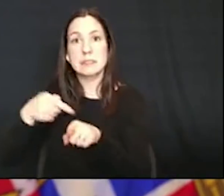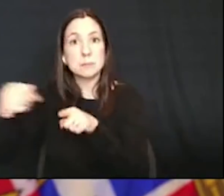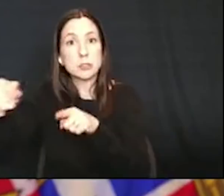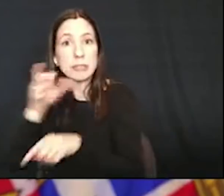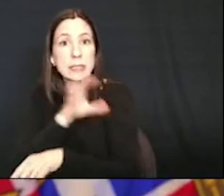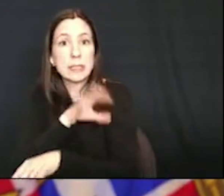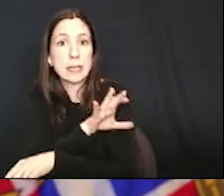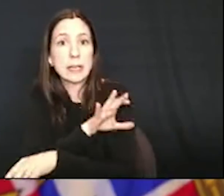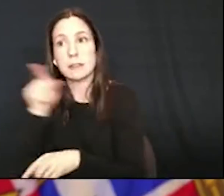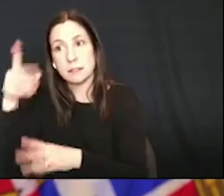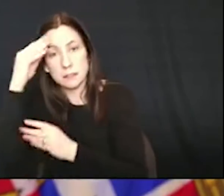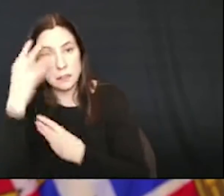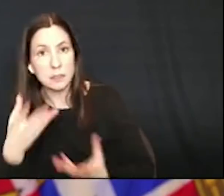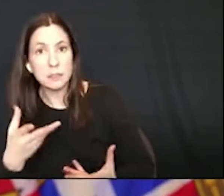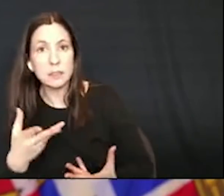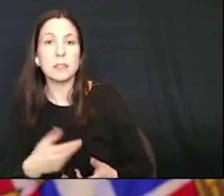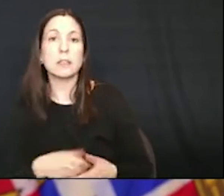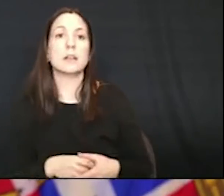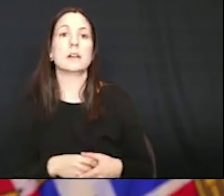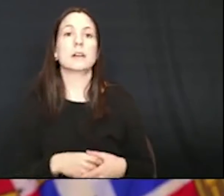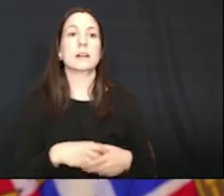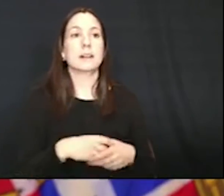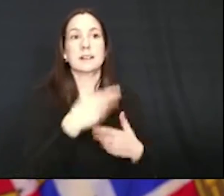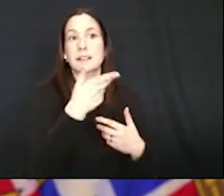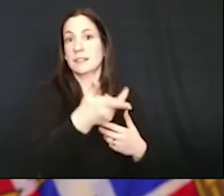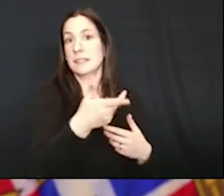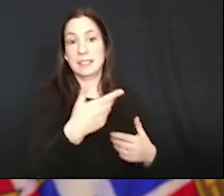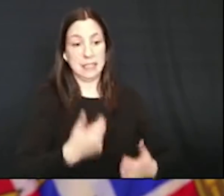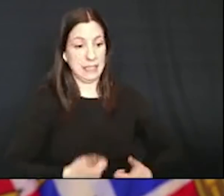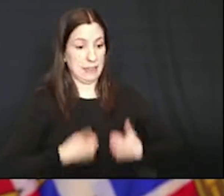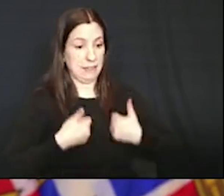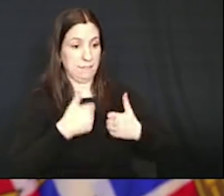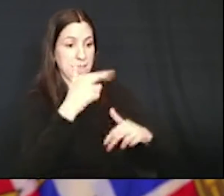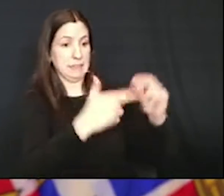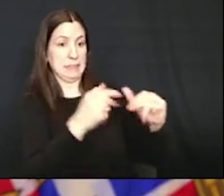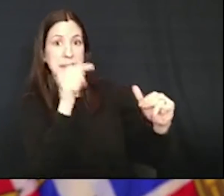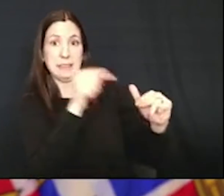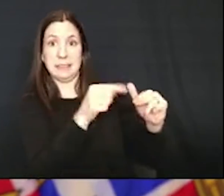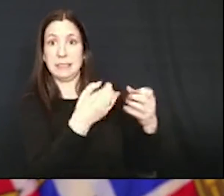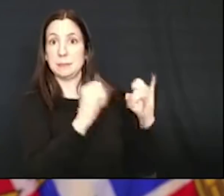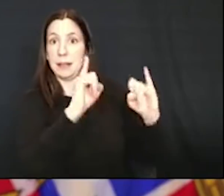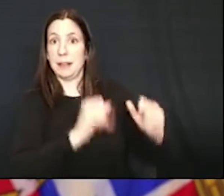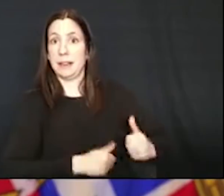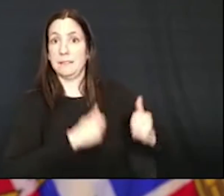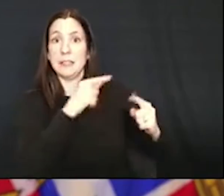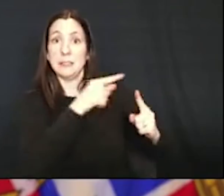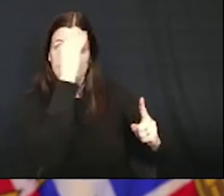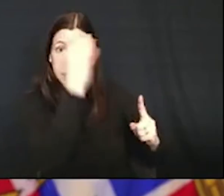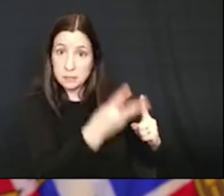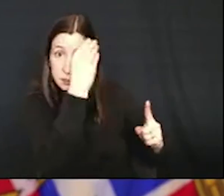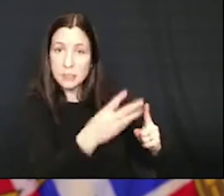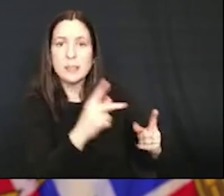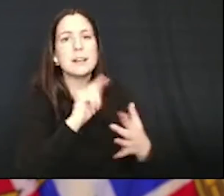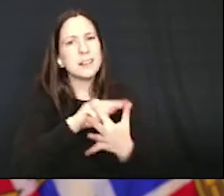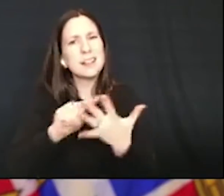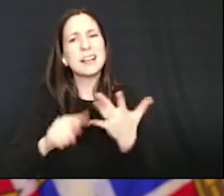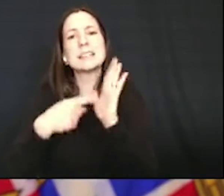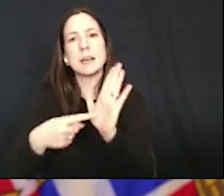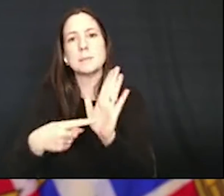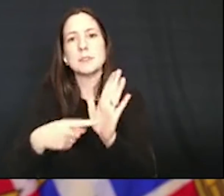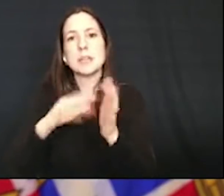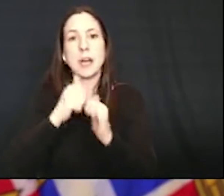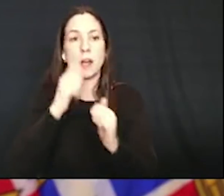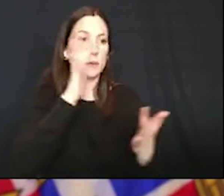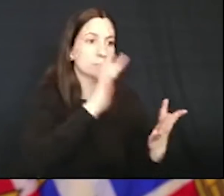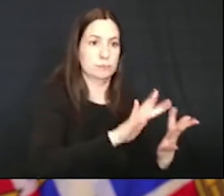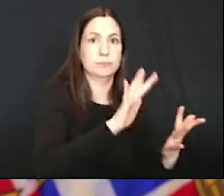with, through the independent living facility that you live in. Those are all ways that we will be reaching out in the coming